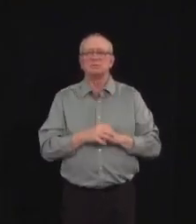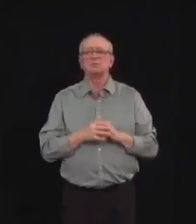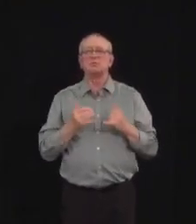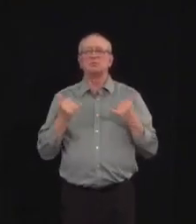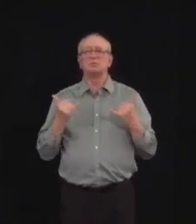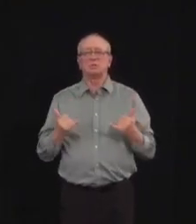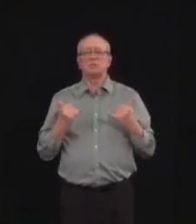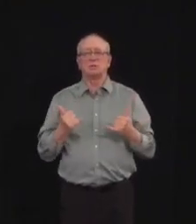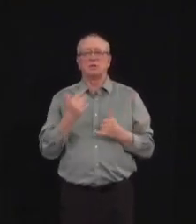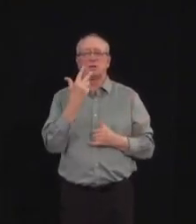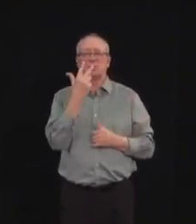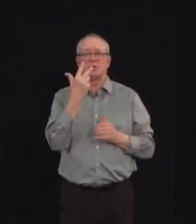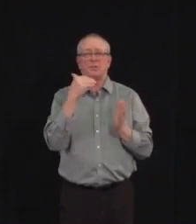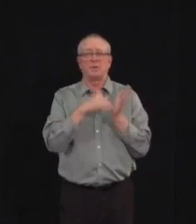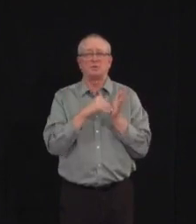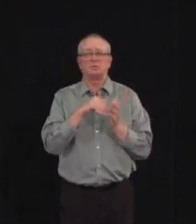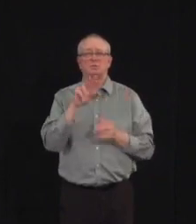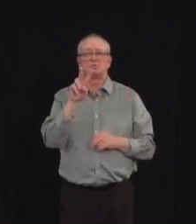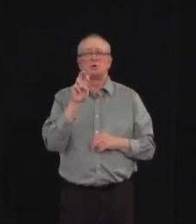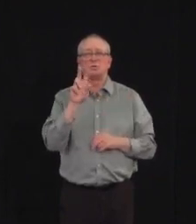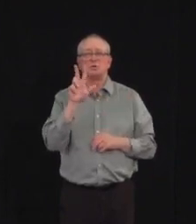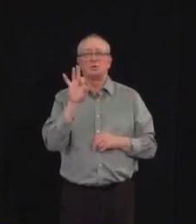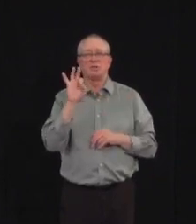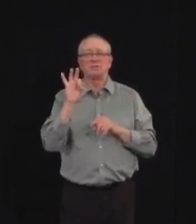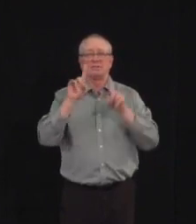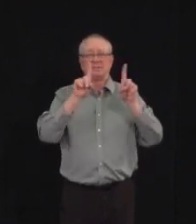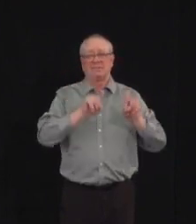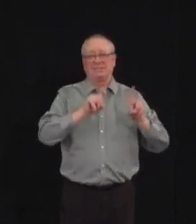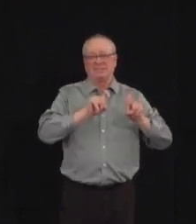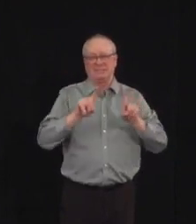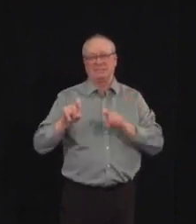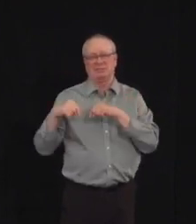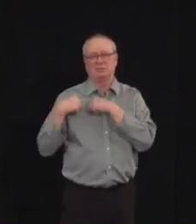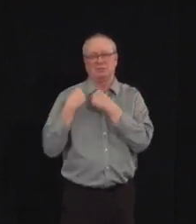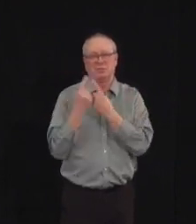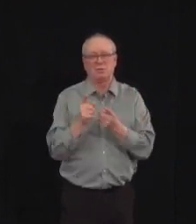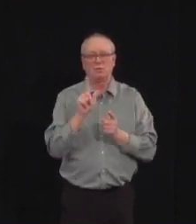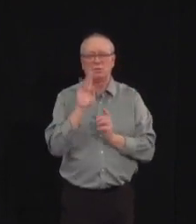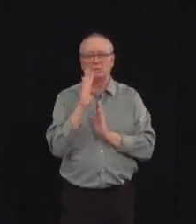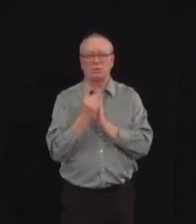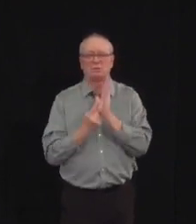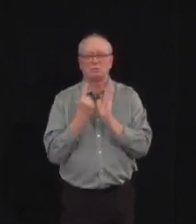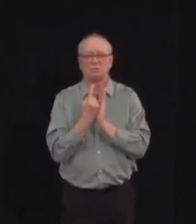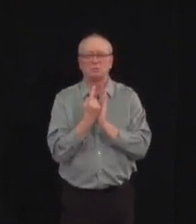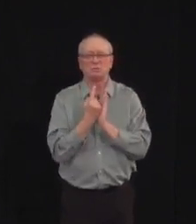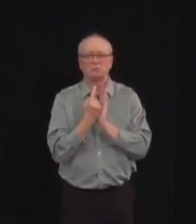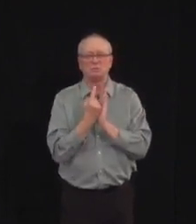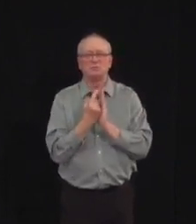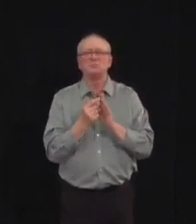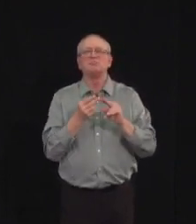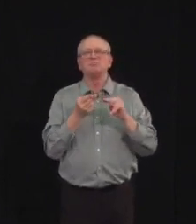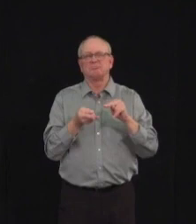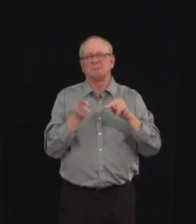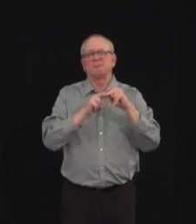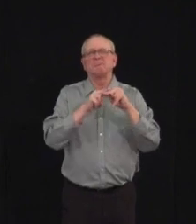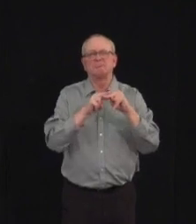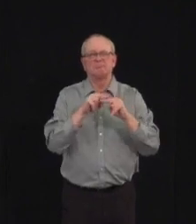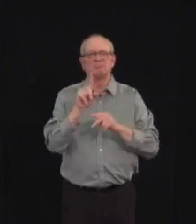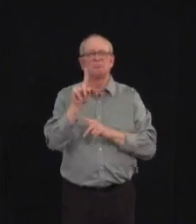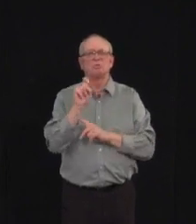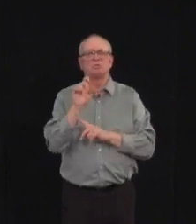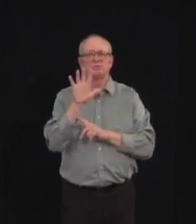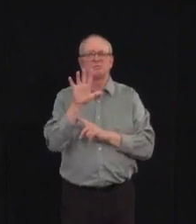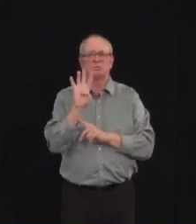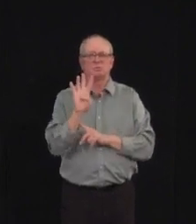3,239 new test results over the last 24 hours, the number of confirmed infections has increased by 154 to a total